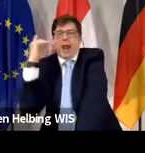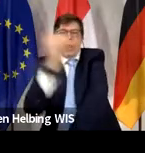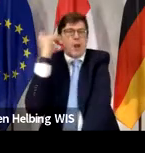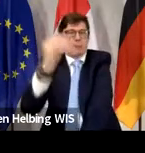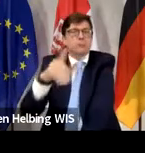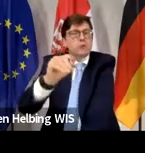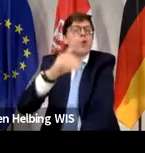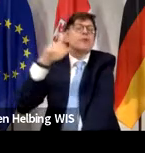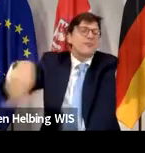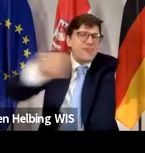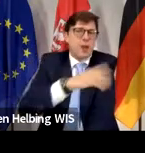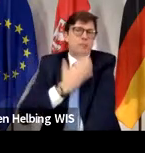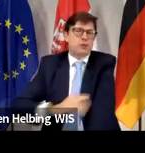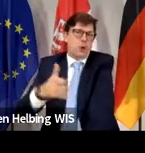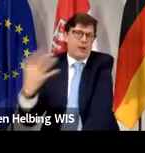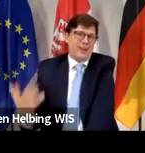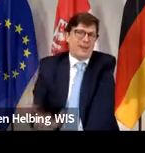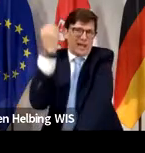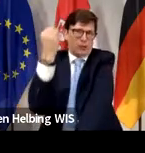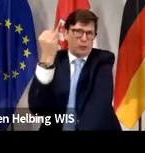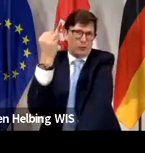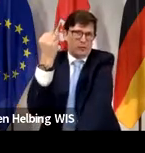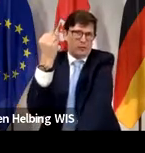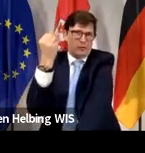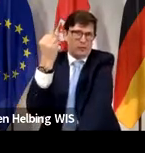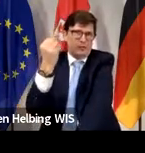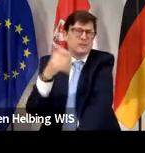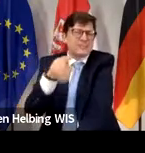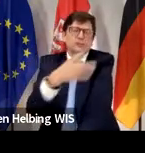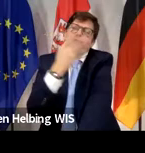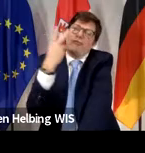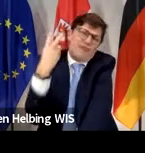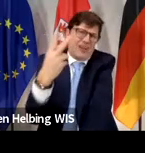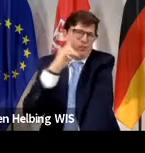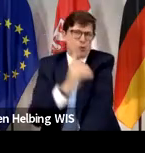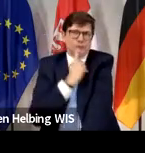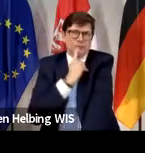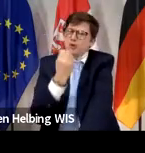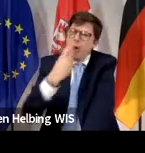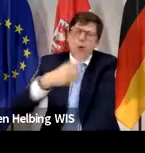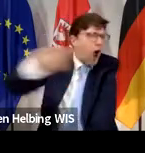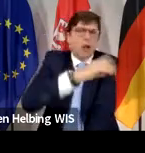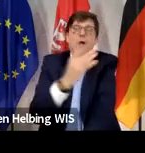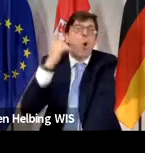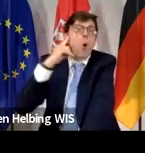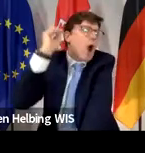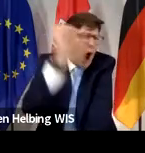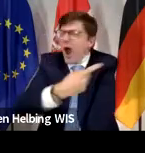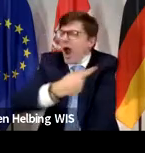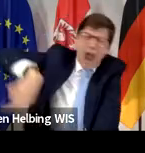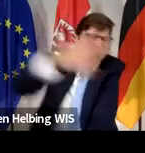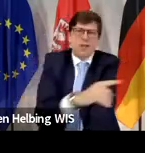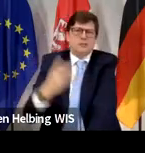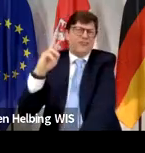Yeah. We want also to run away when something's happening, not only watching, okay, what are the other